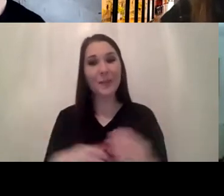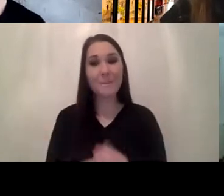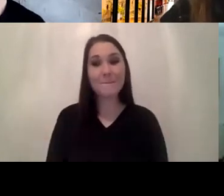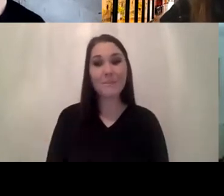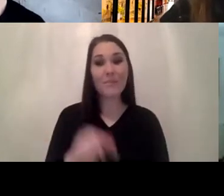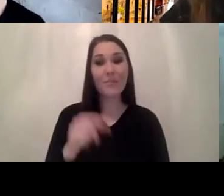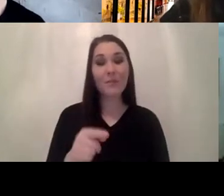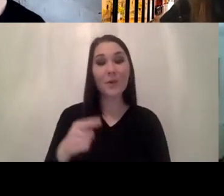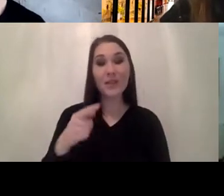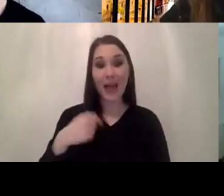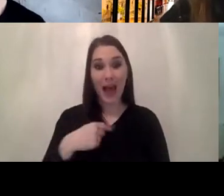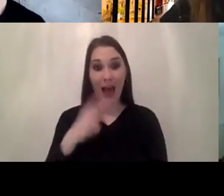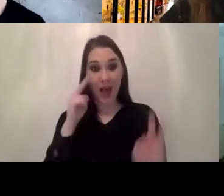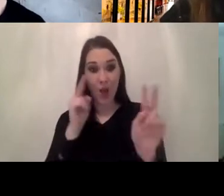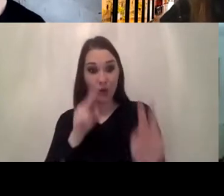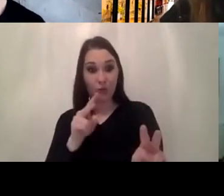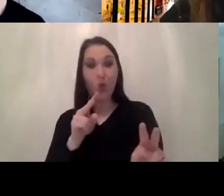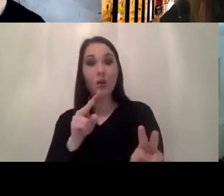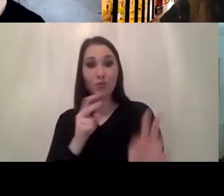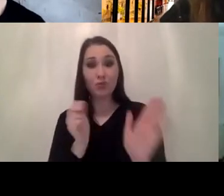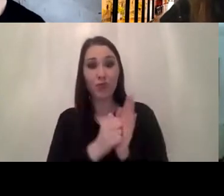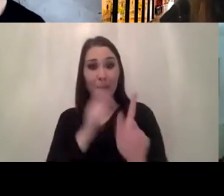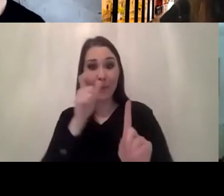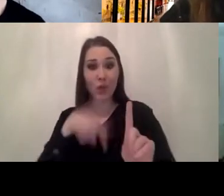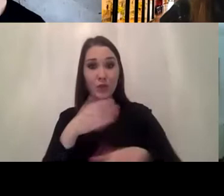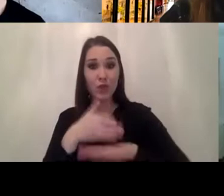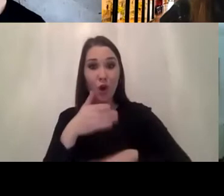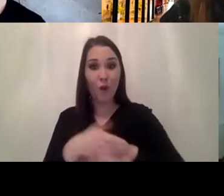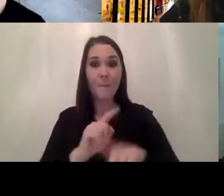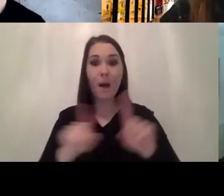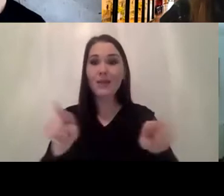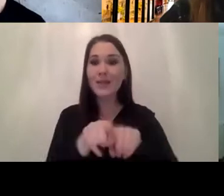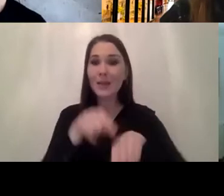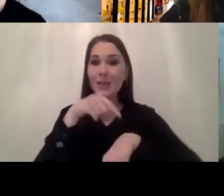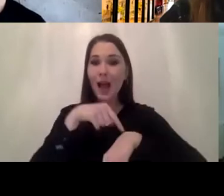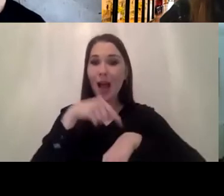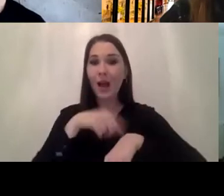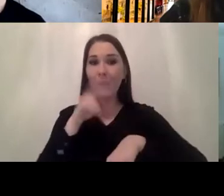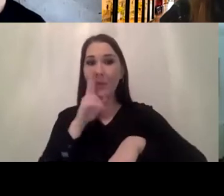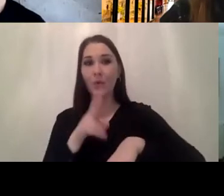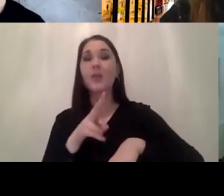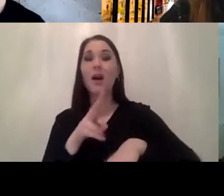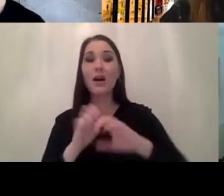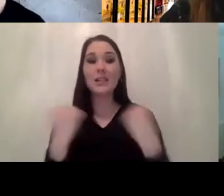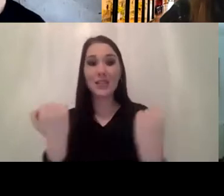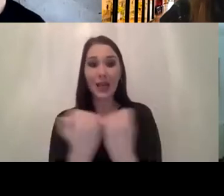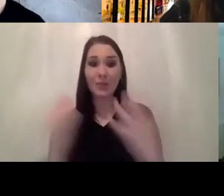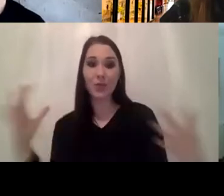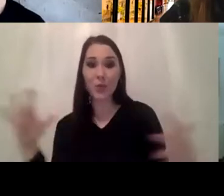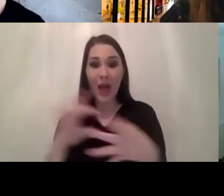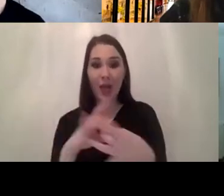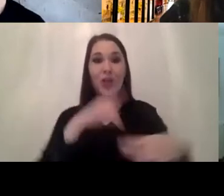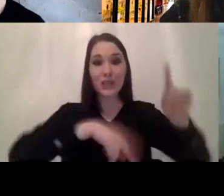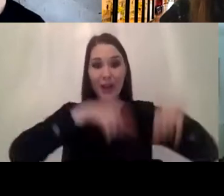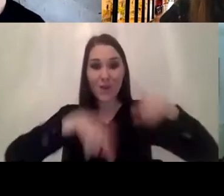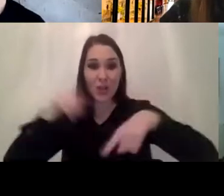is, you know, you need the right person for the job, but at the same time, I'm looking to bring a team together that's got that